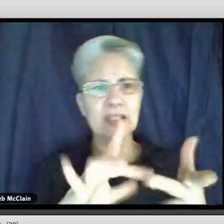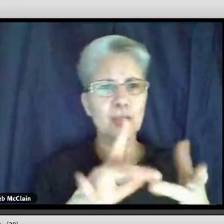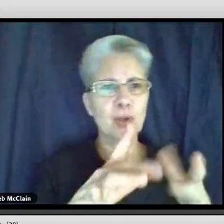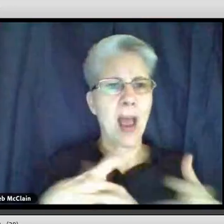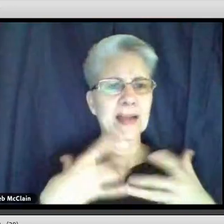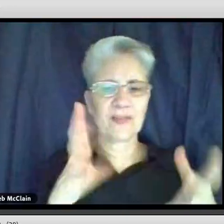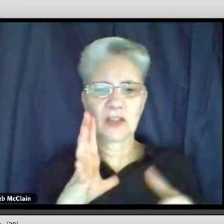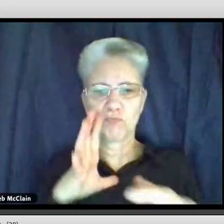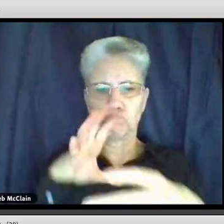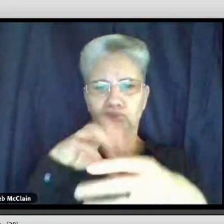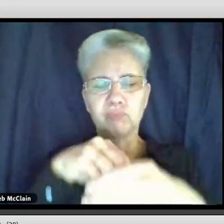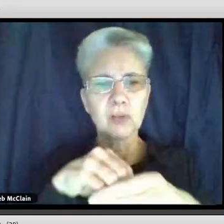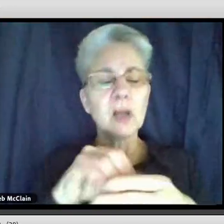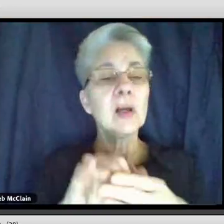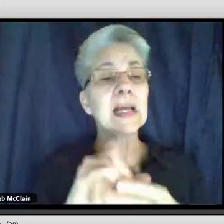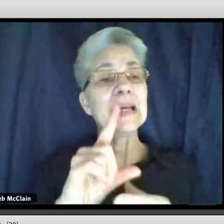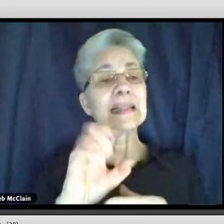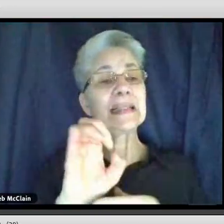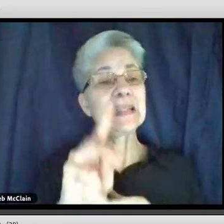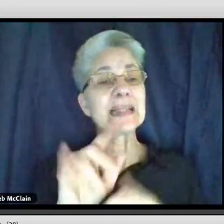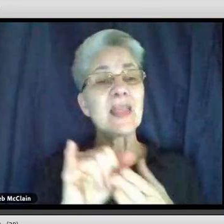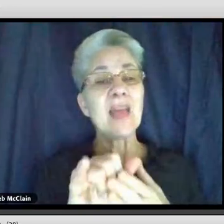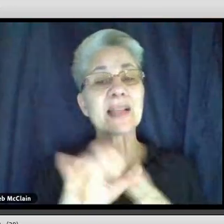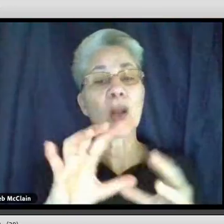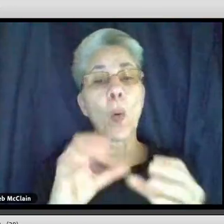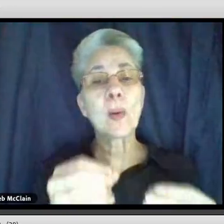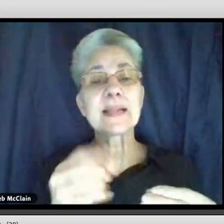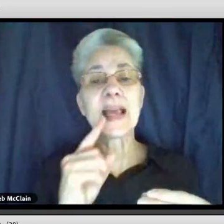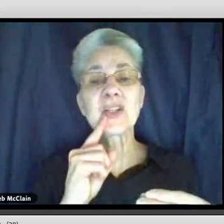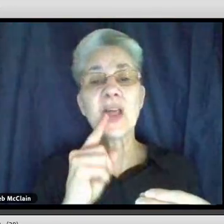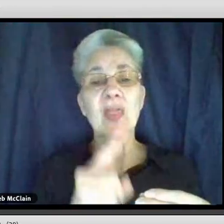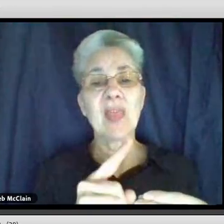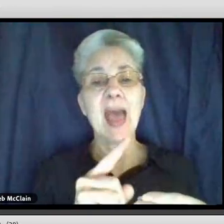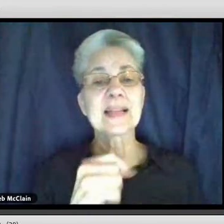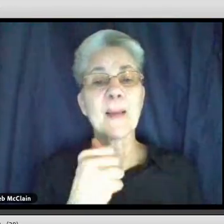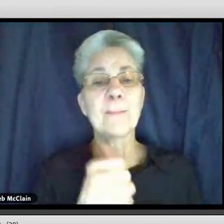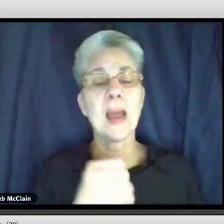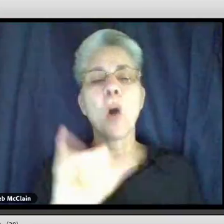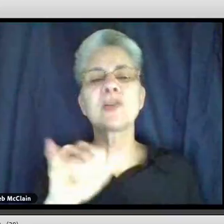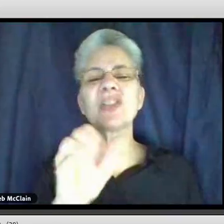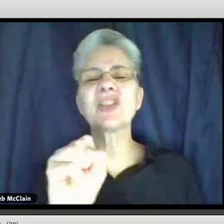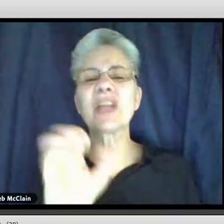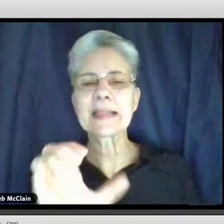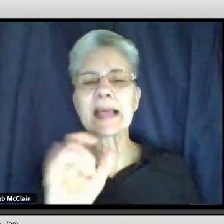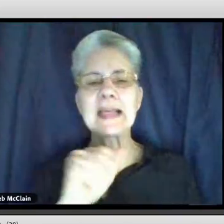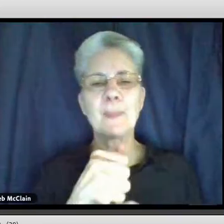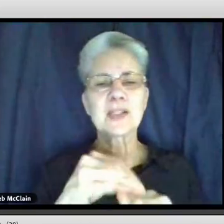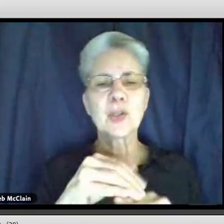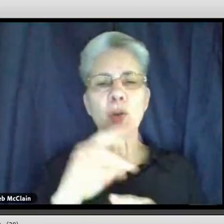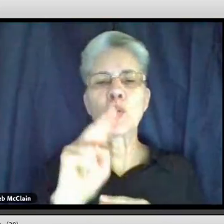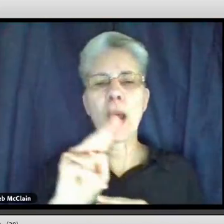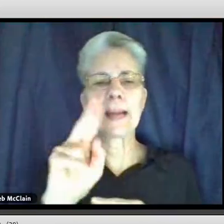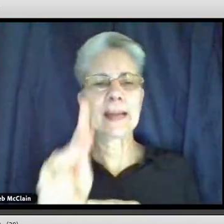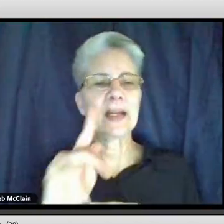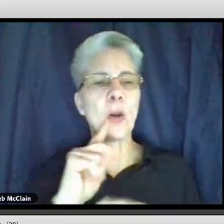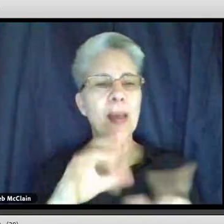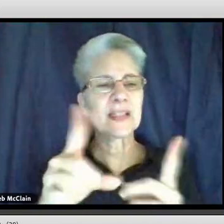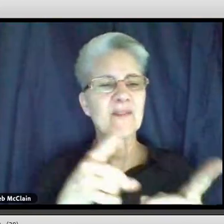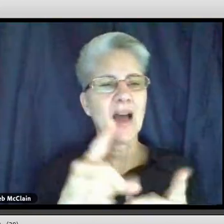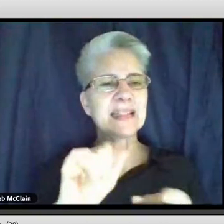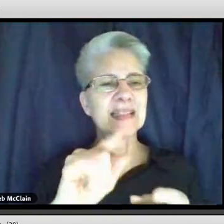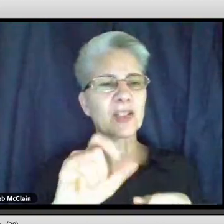activities. JISC, which is an organization that's based in the United Kingdom, has defined digital curation as the